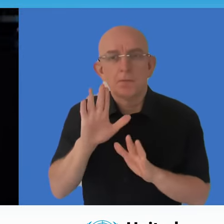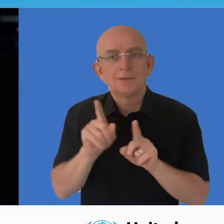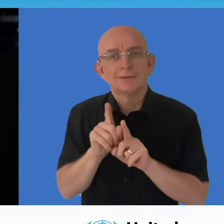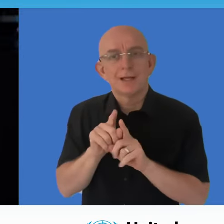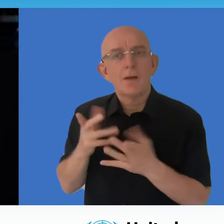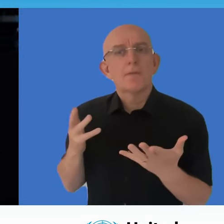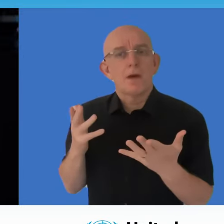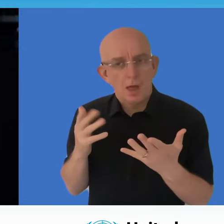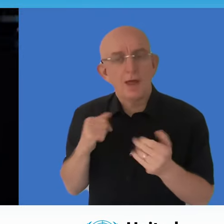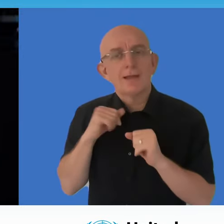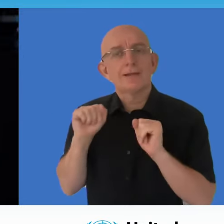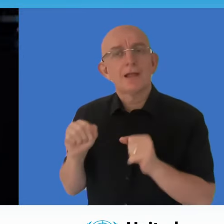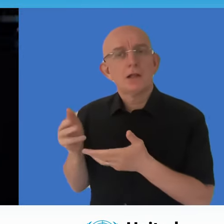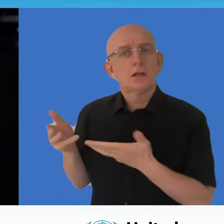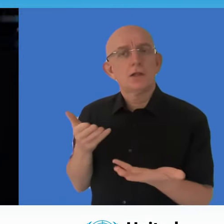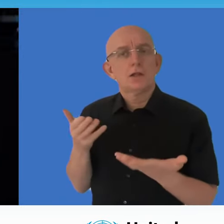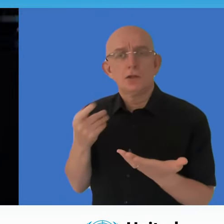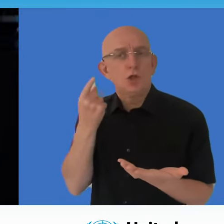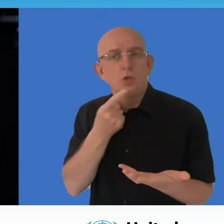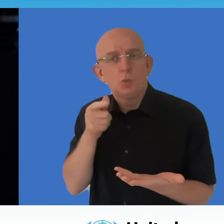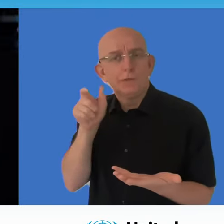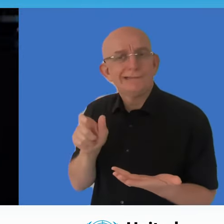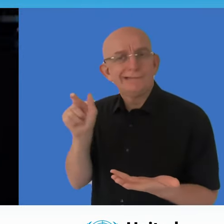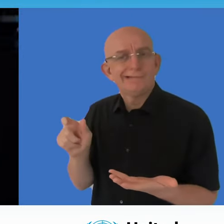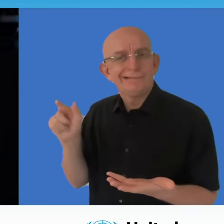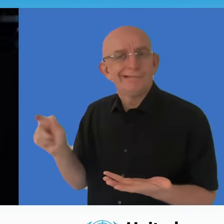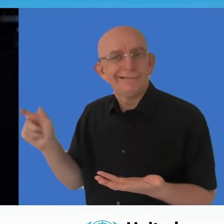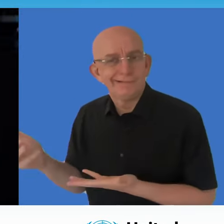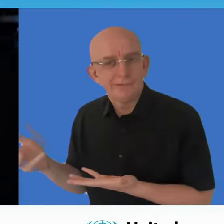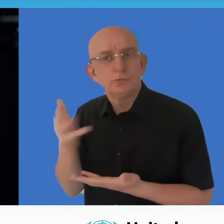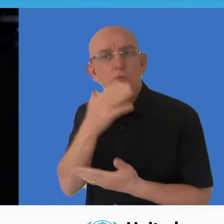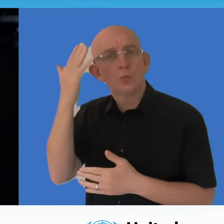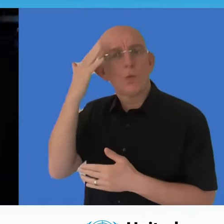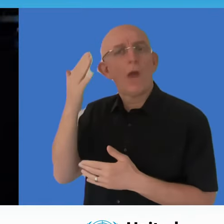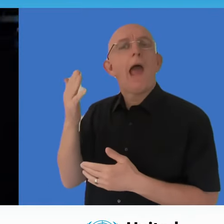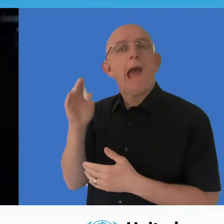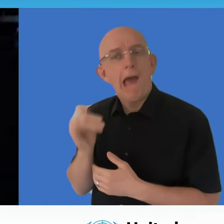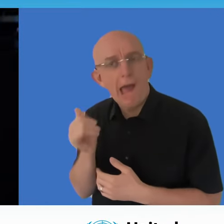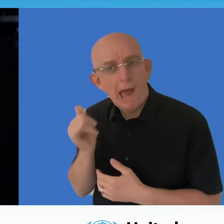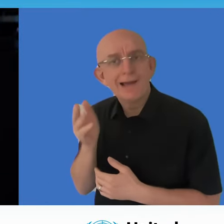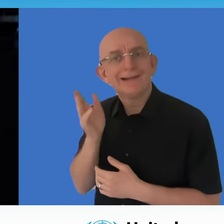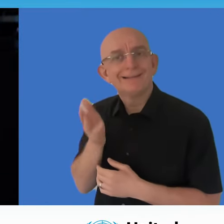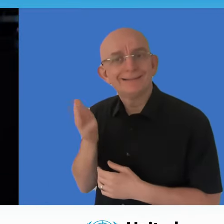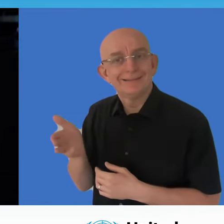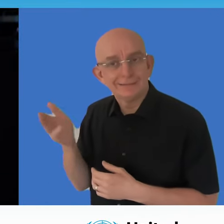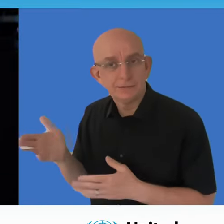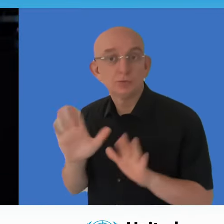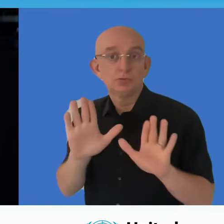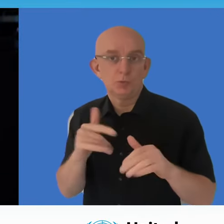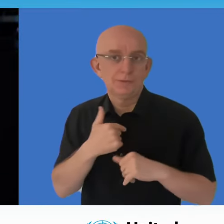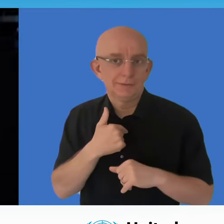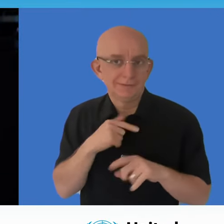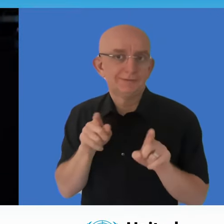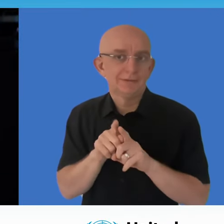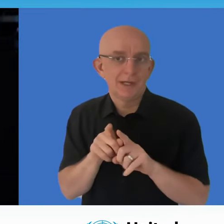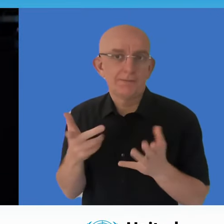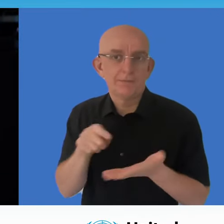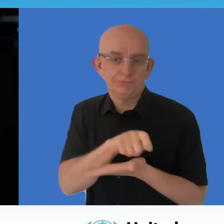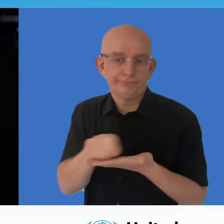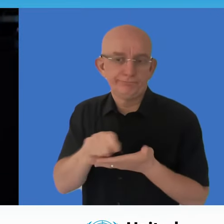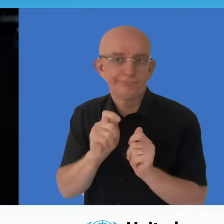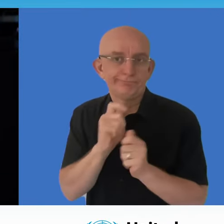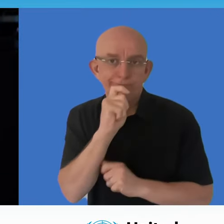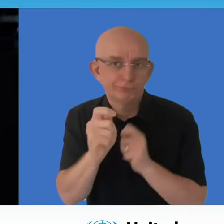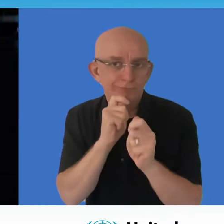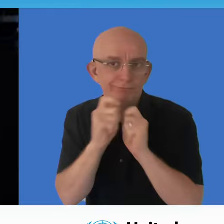If you want to know more about them, like I said, it will be quick. And when a journalist says it's quick, it's actually quick. but if you want to